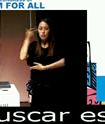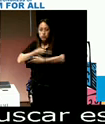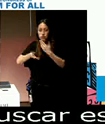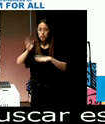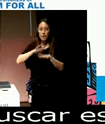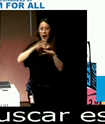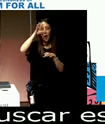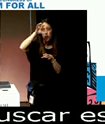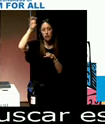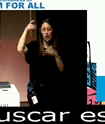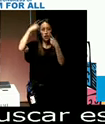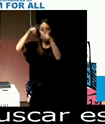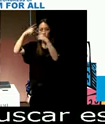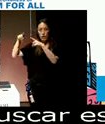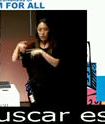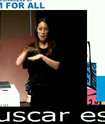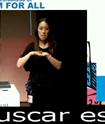good for us.